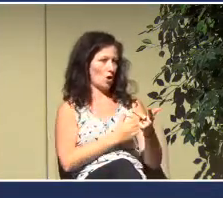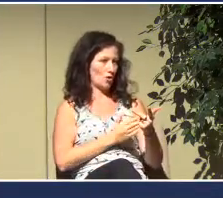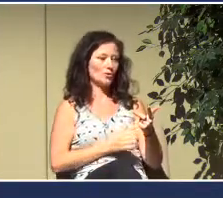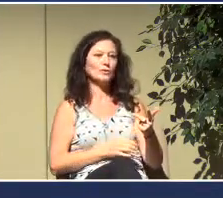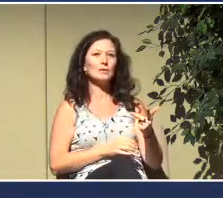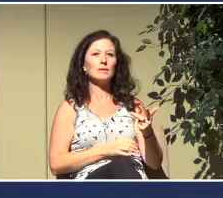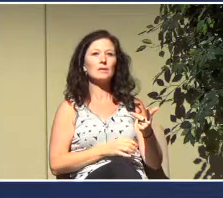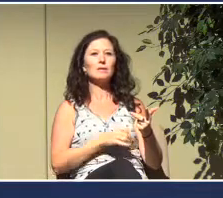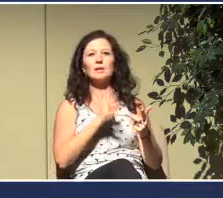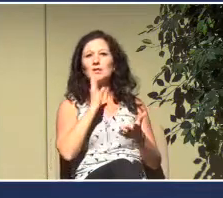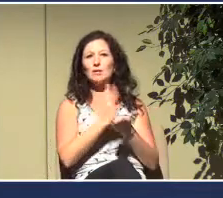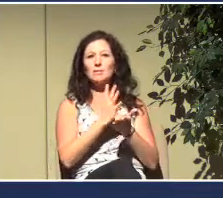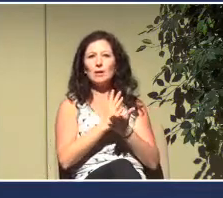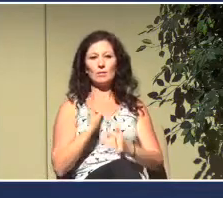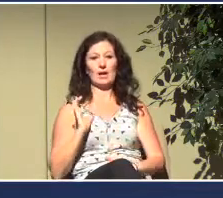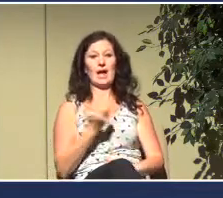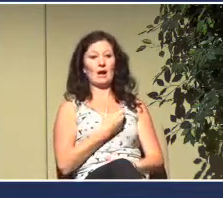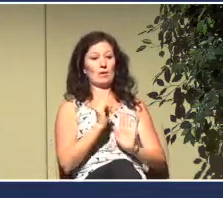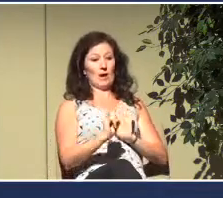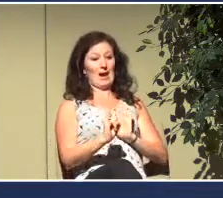talking about our identity in Christ.